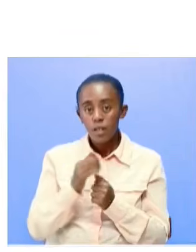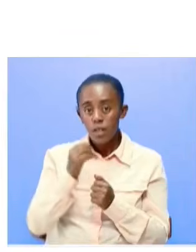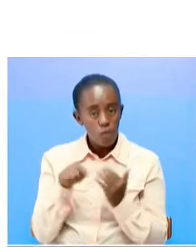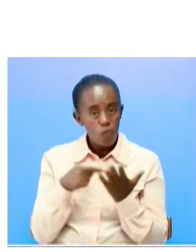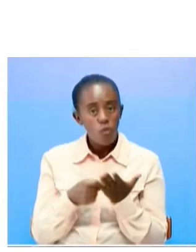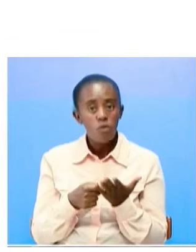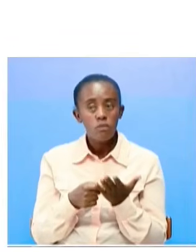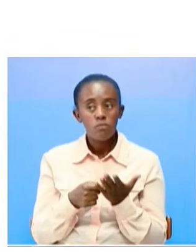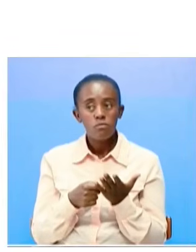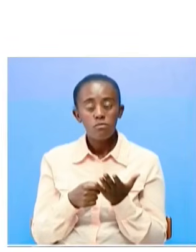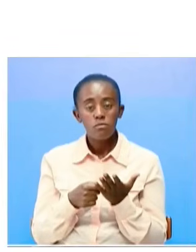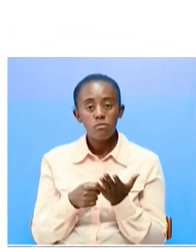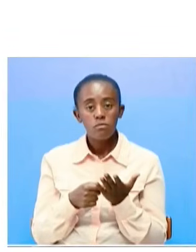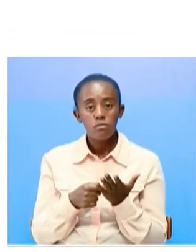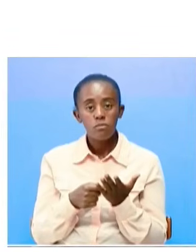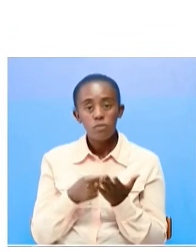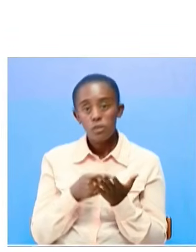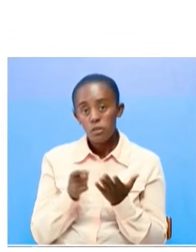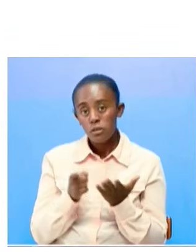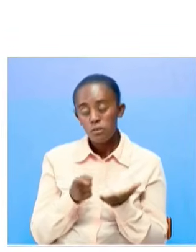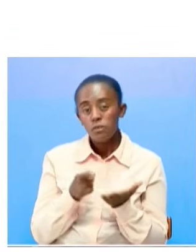Italy, therefore